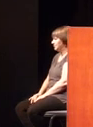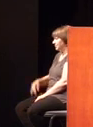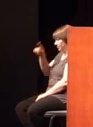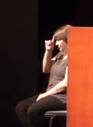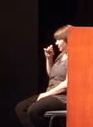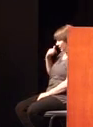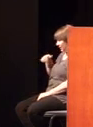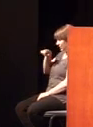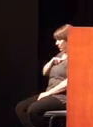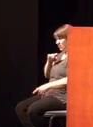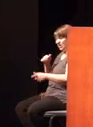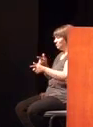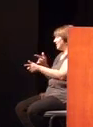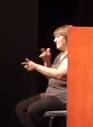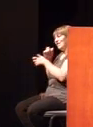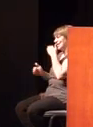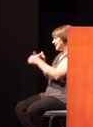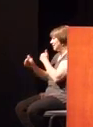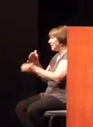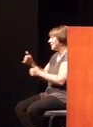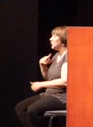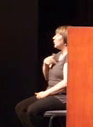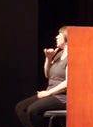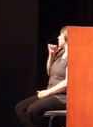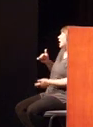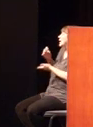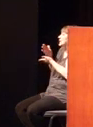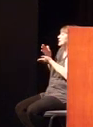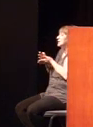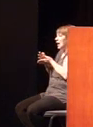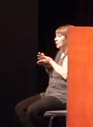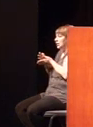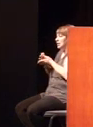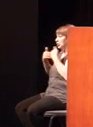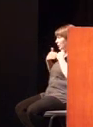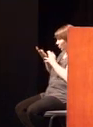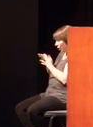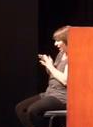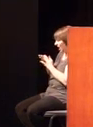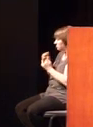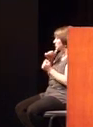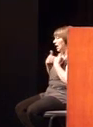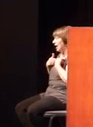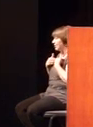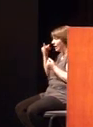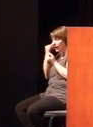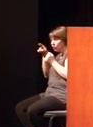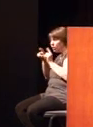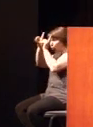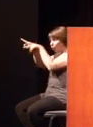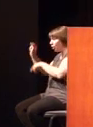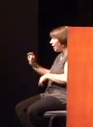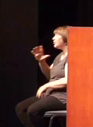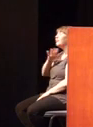Because we are on a quick timeline today, we are not going to pause and take a formal break. You are welcome to get up and use the facilities